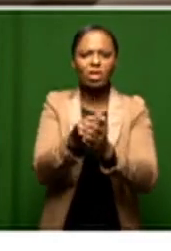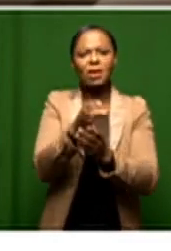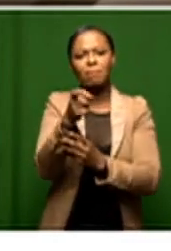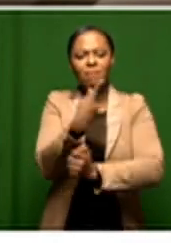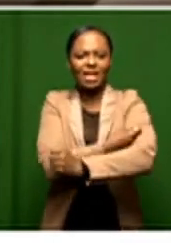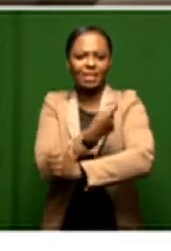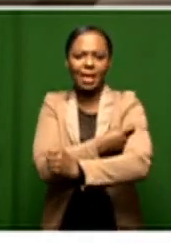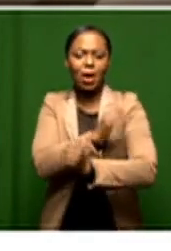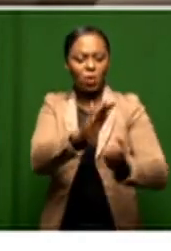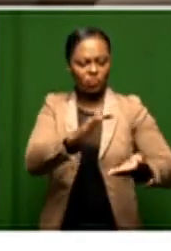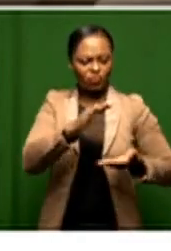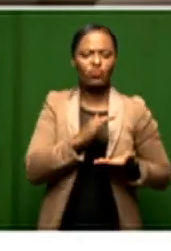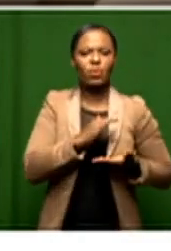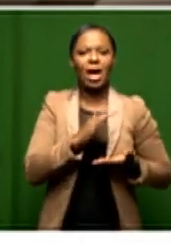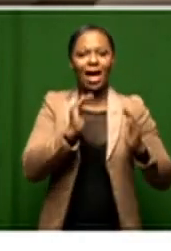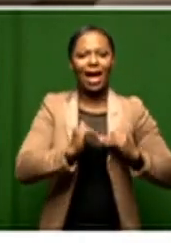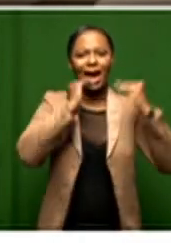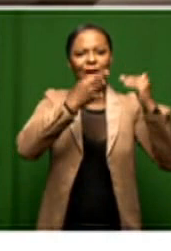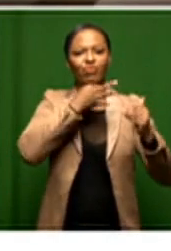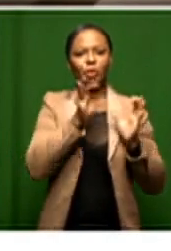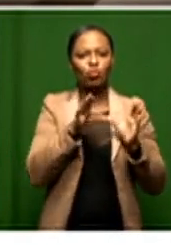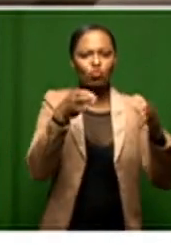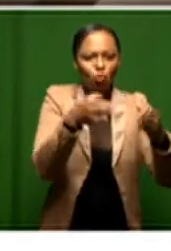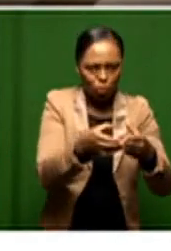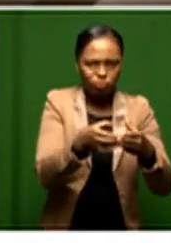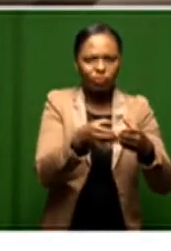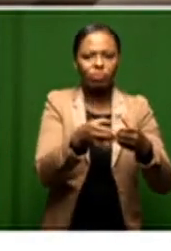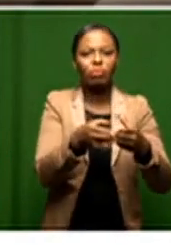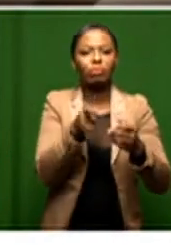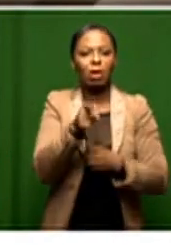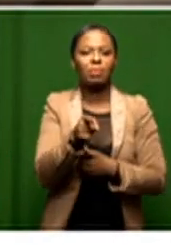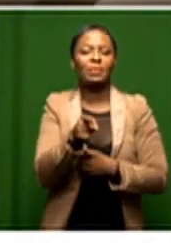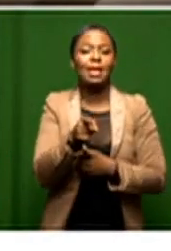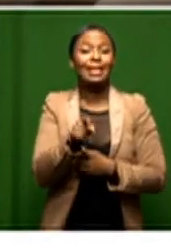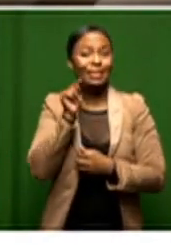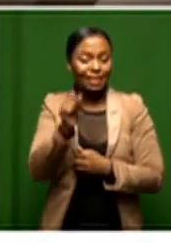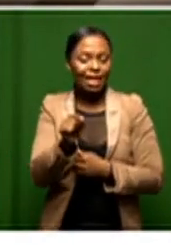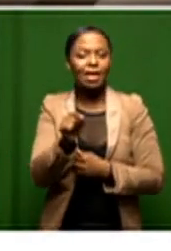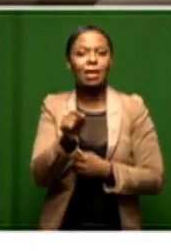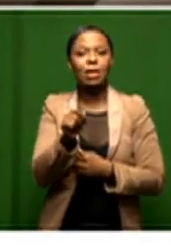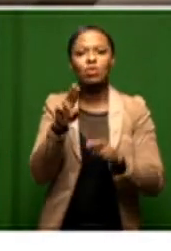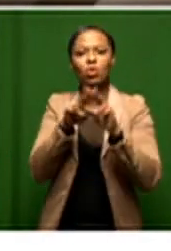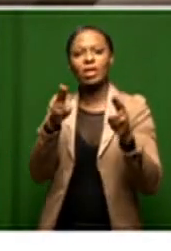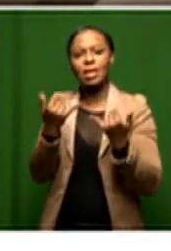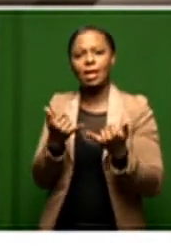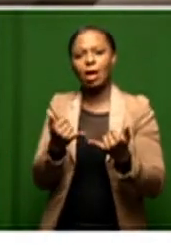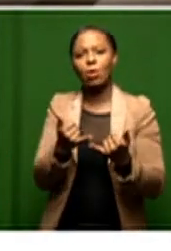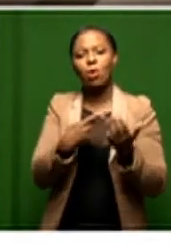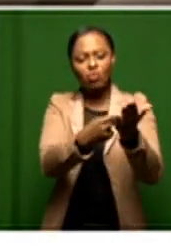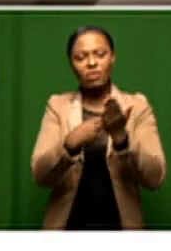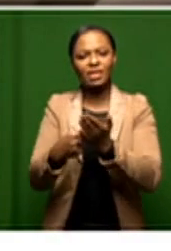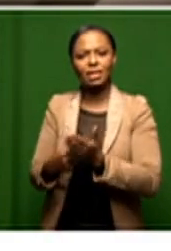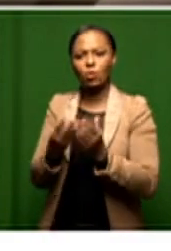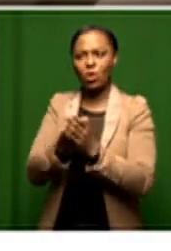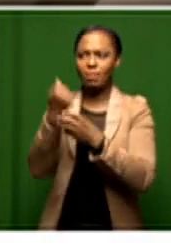being offered first to the highest risk groups in the population. And so, you know, notwithstanding our conversations